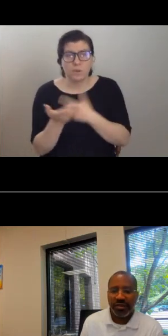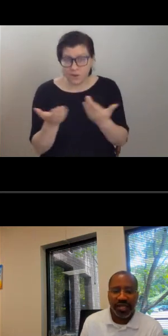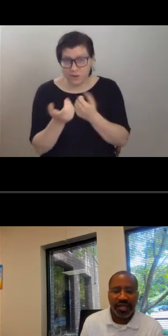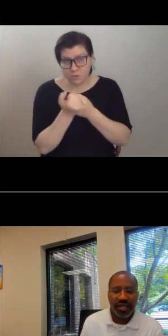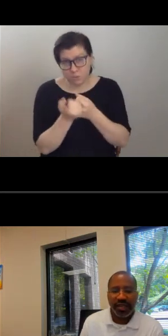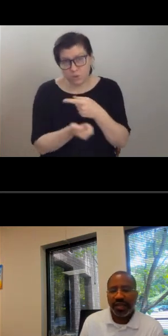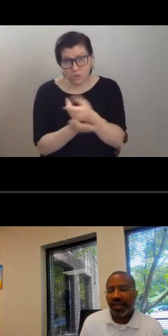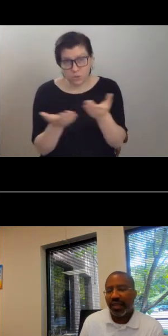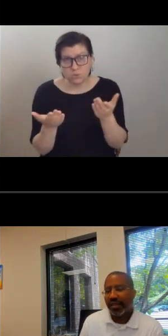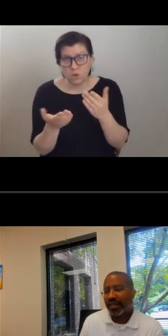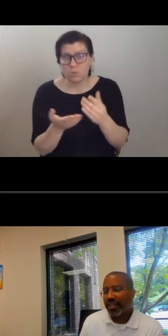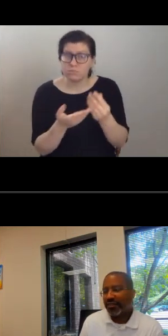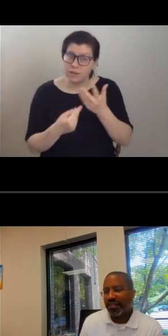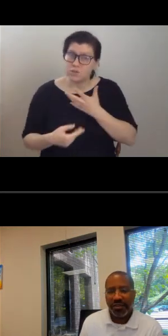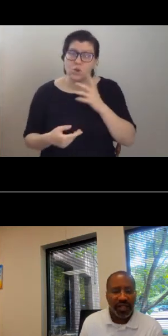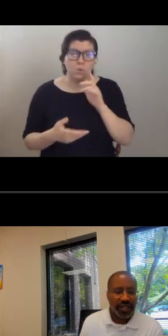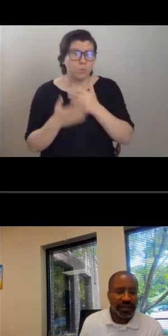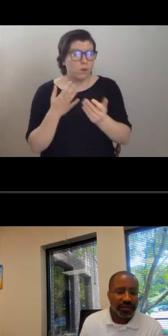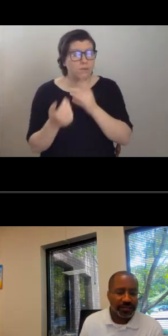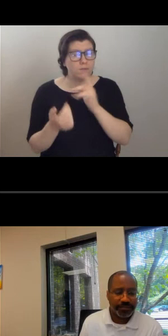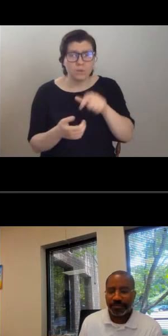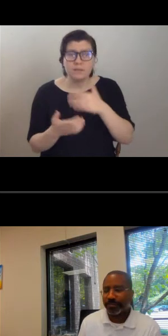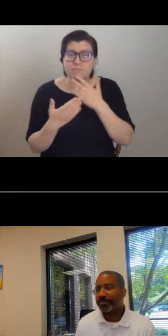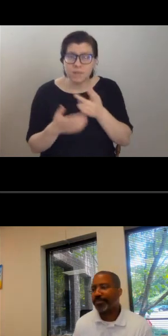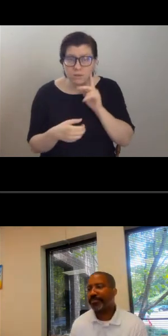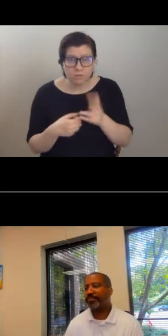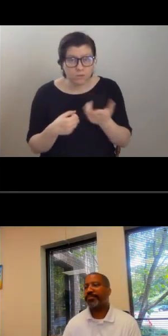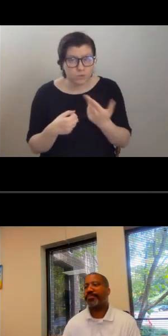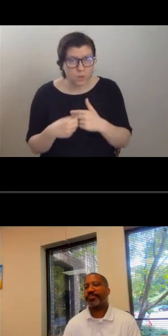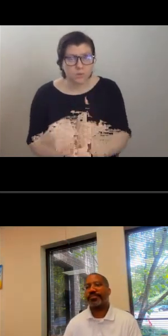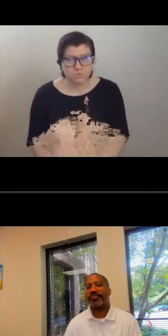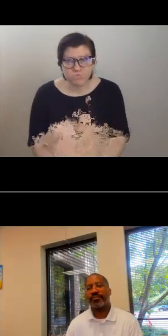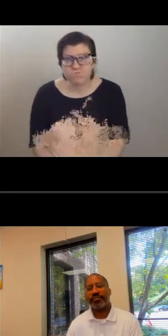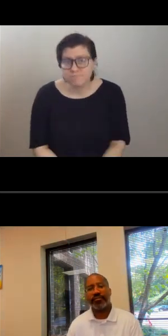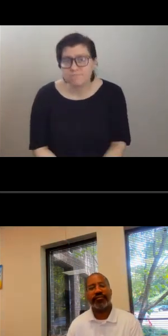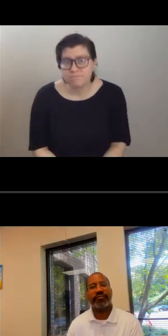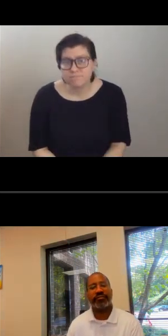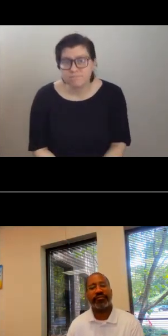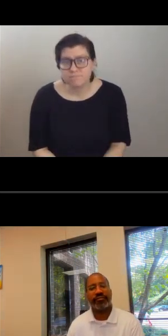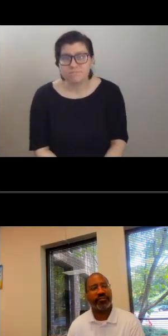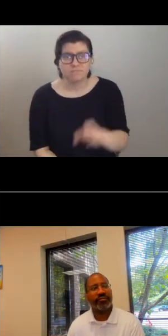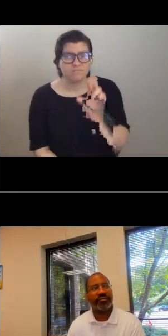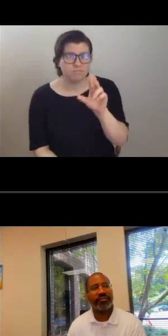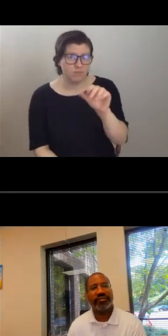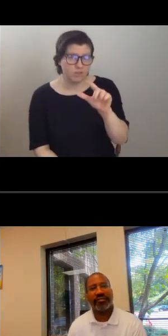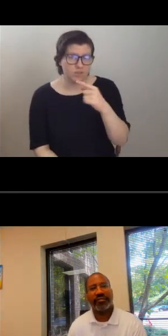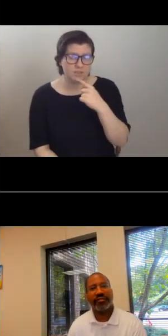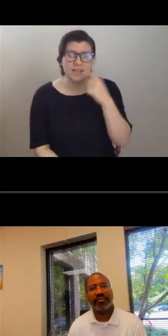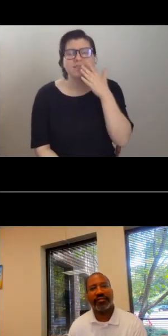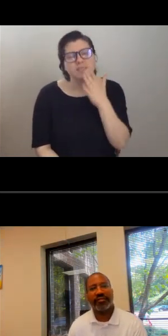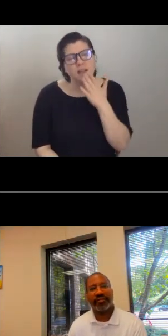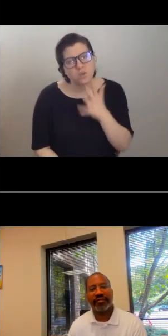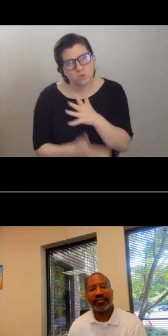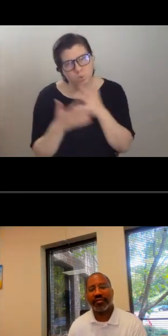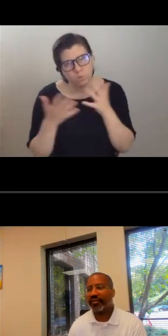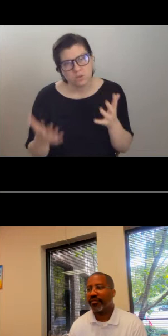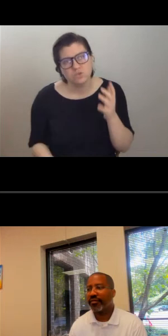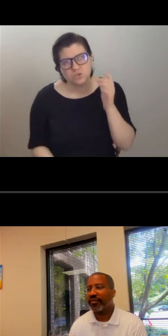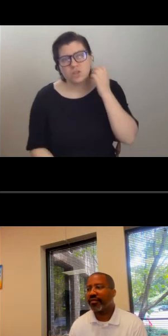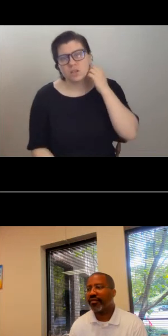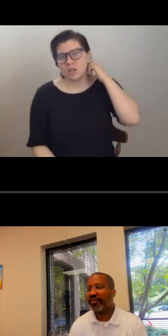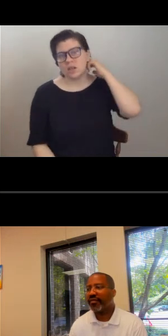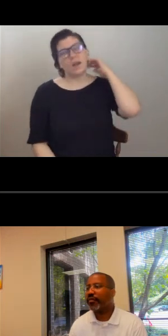what else you need. And thanks for tuning in. yeah, thank you, Rob, for sharing that so much. And a handout